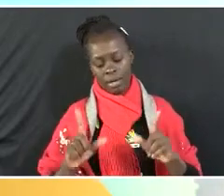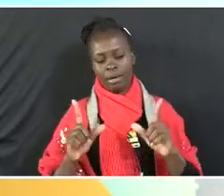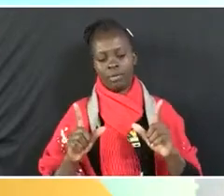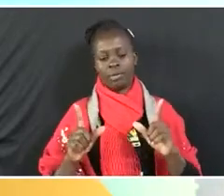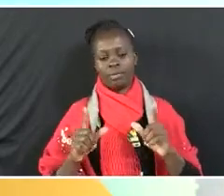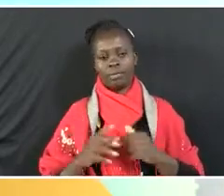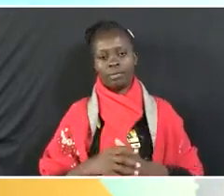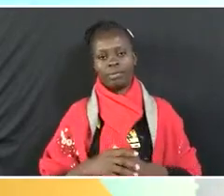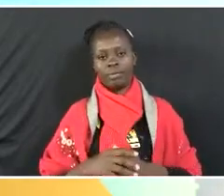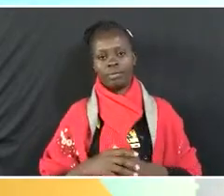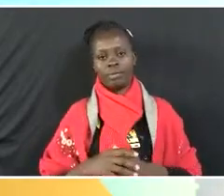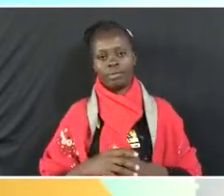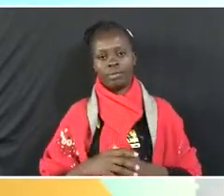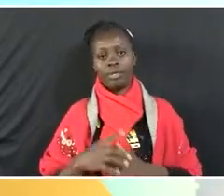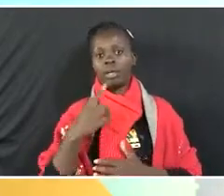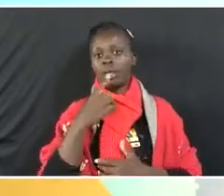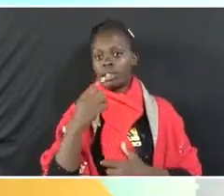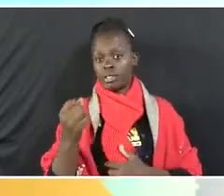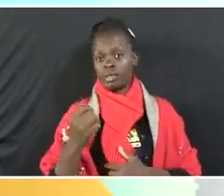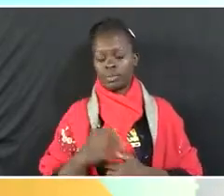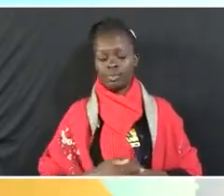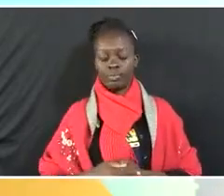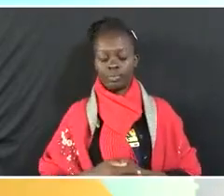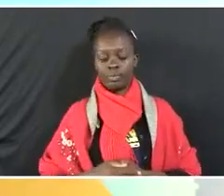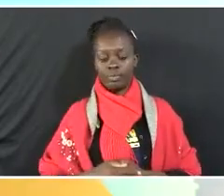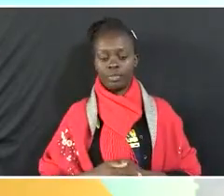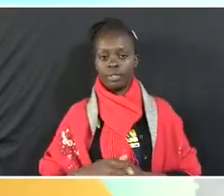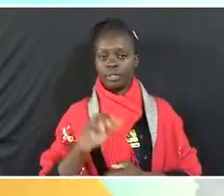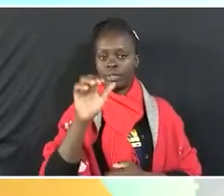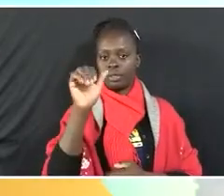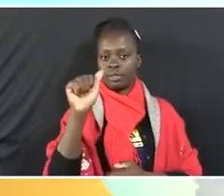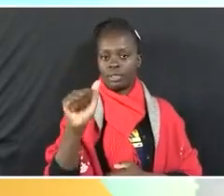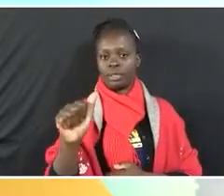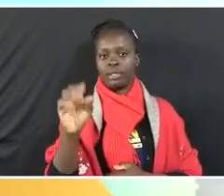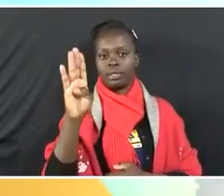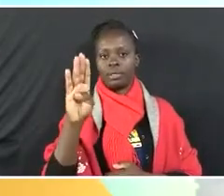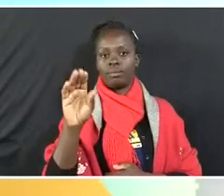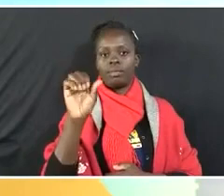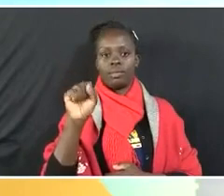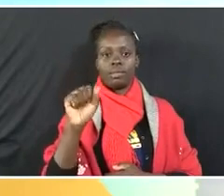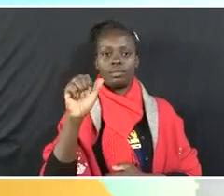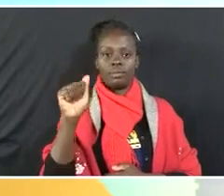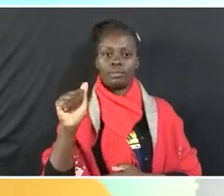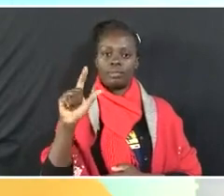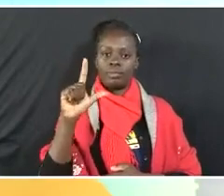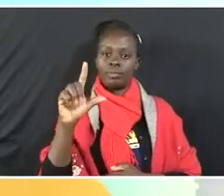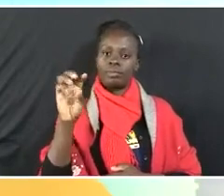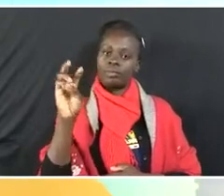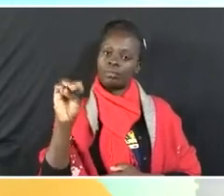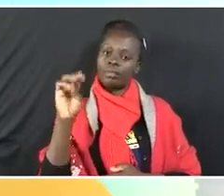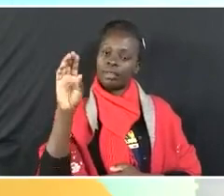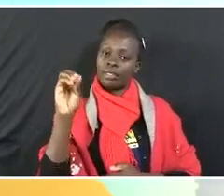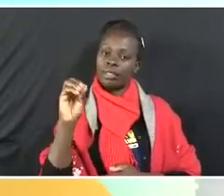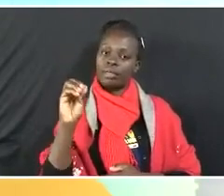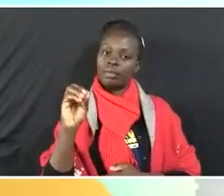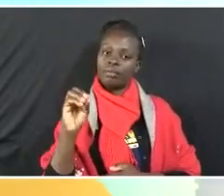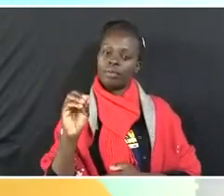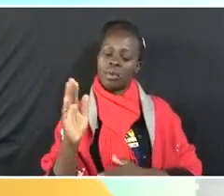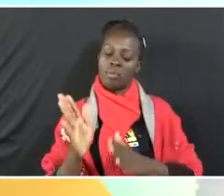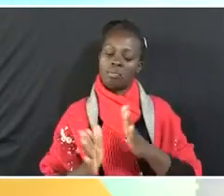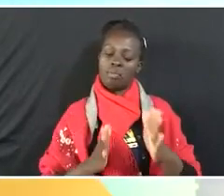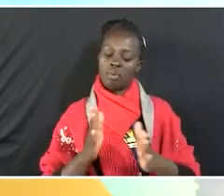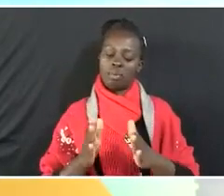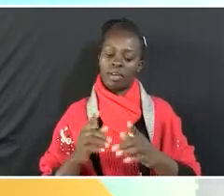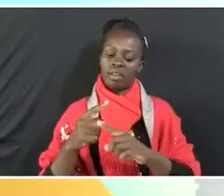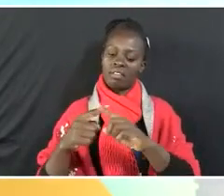kill David. Absalom plans war to kill David. Hey, young people, how many